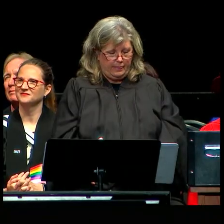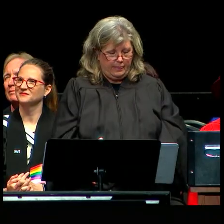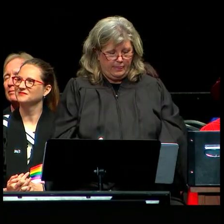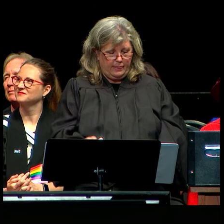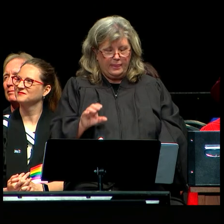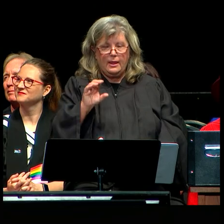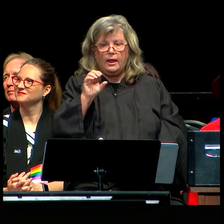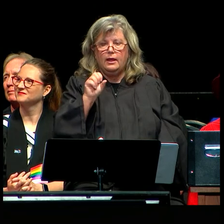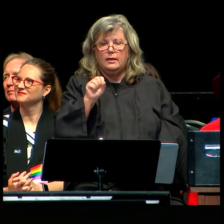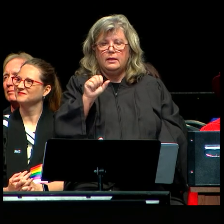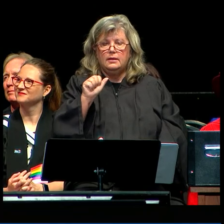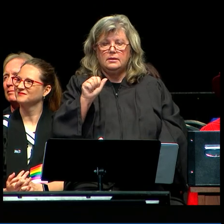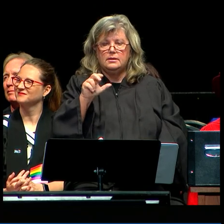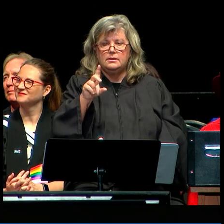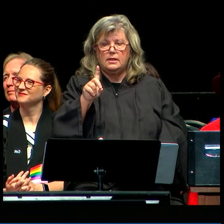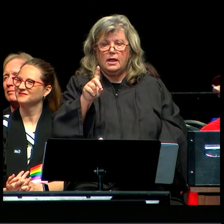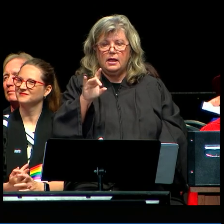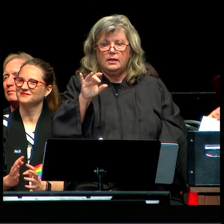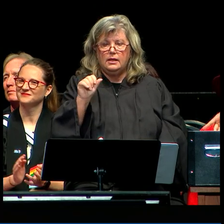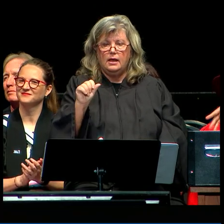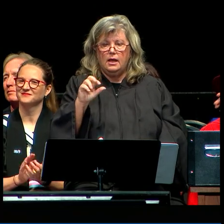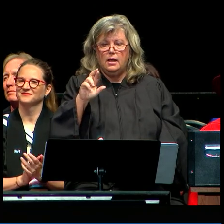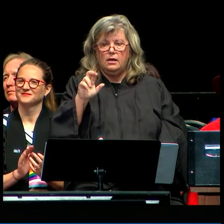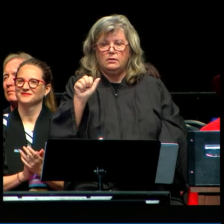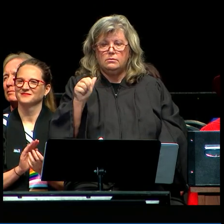Sadia Rahmani.